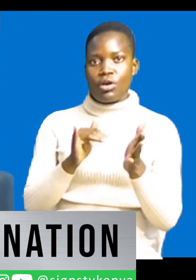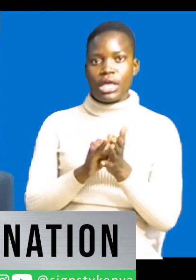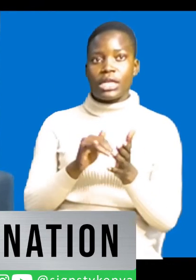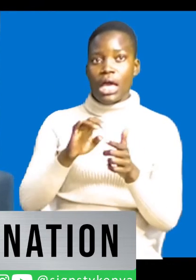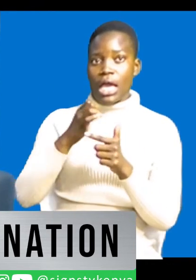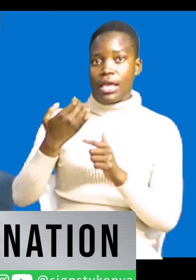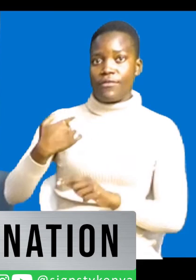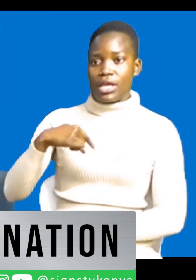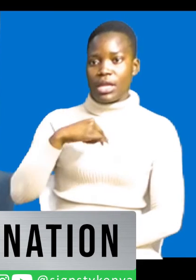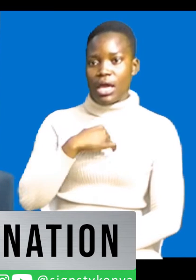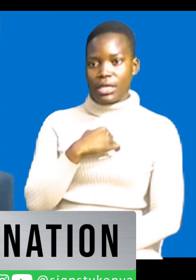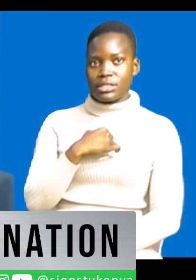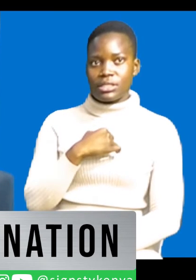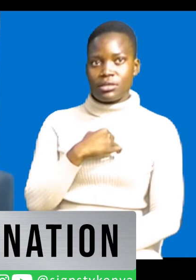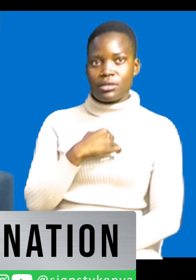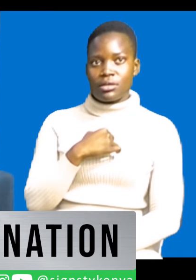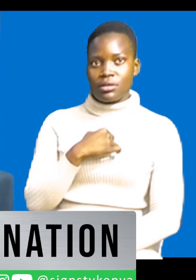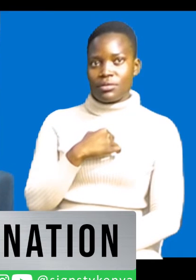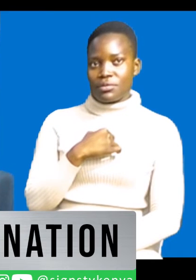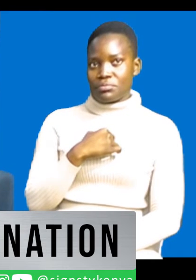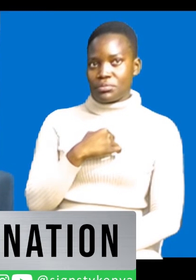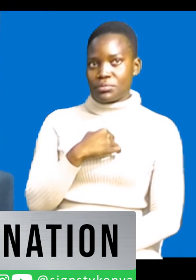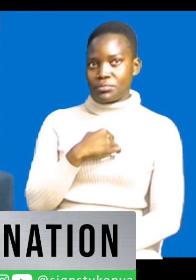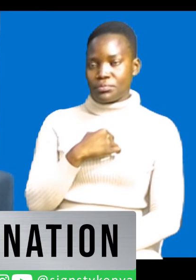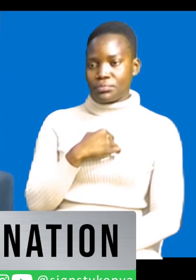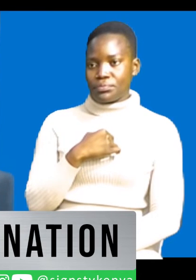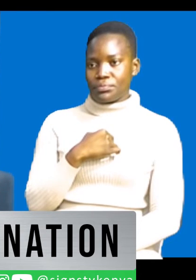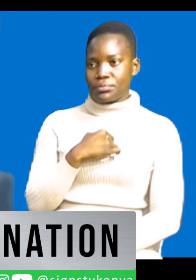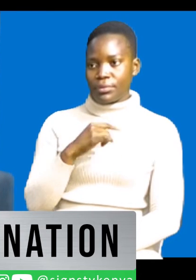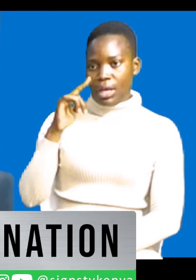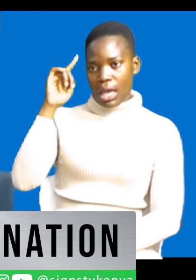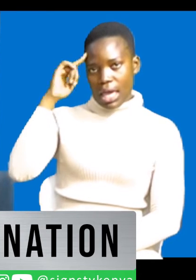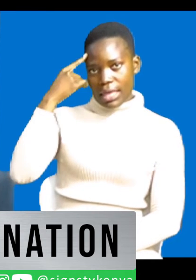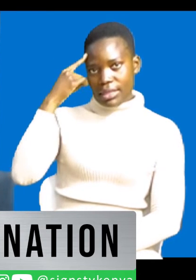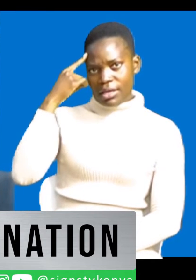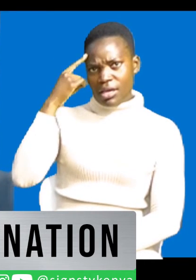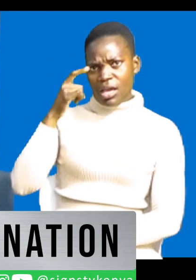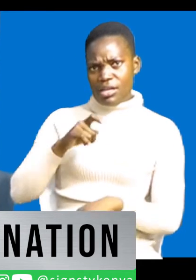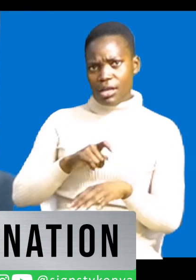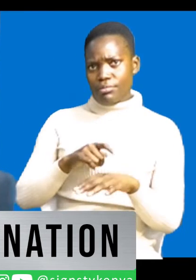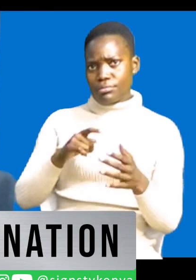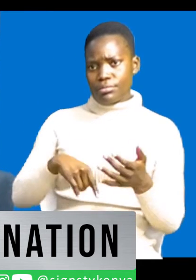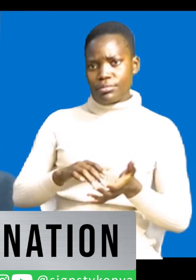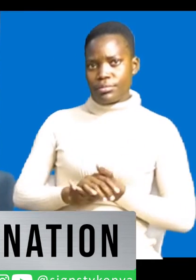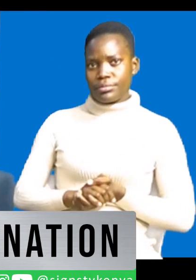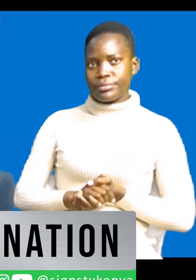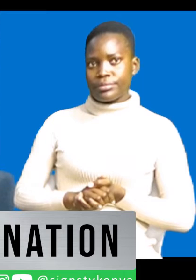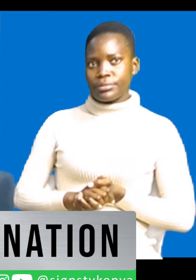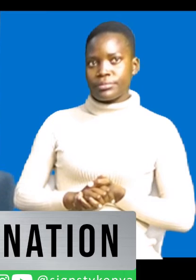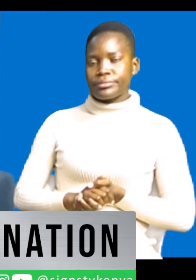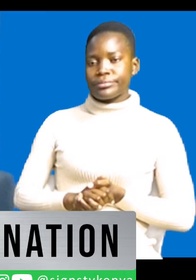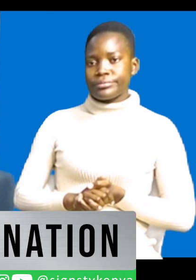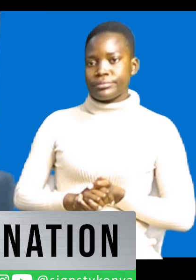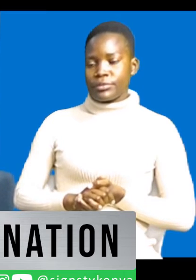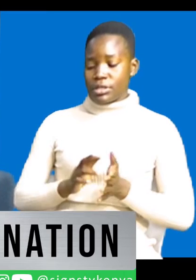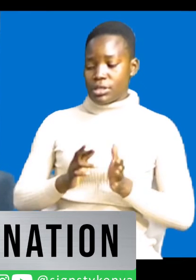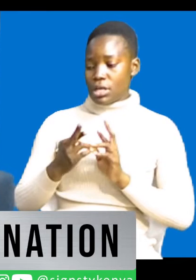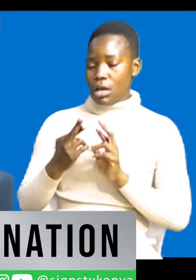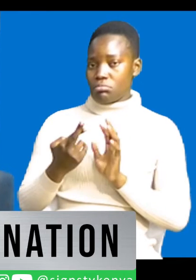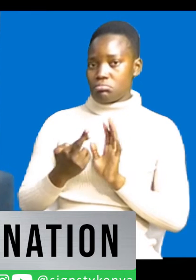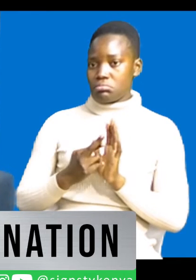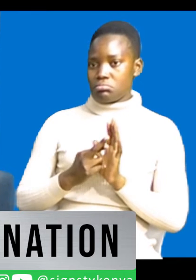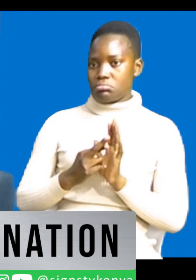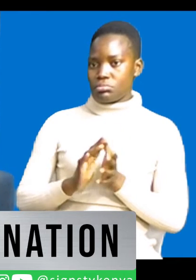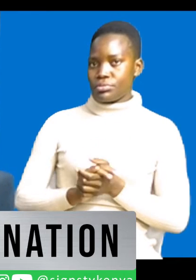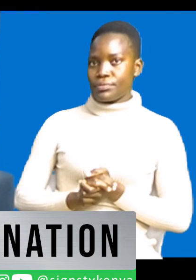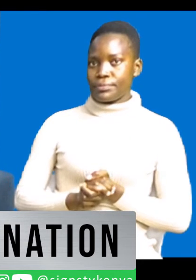do something in leadership, like and all this. Like my party leader, I think right. she's a role model to many, and she has shown